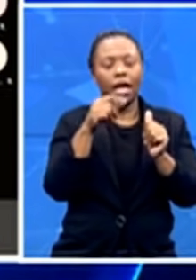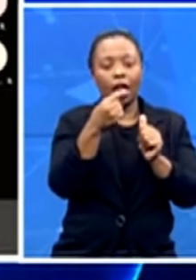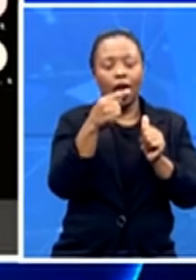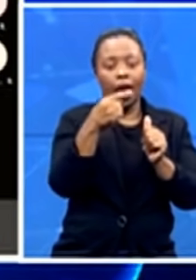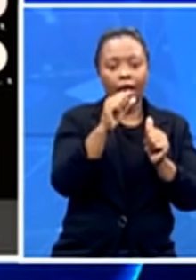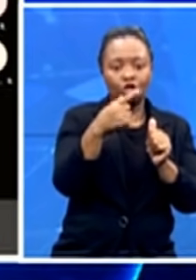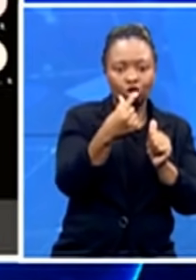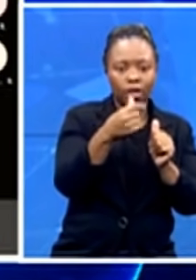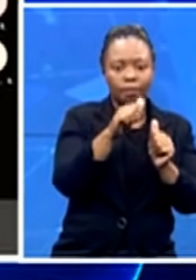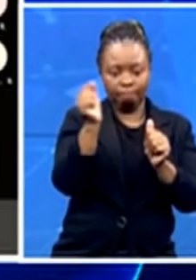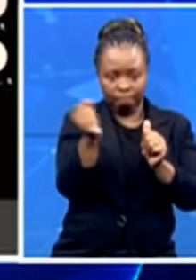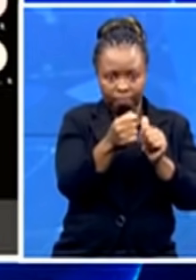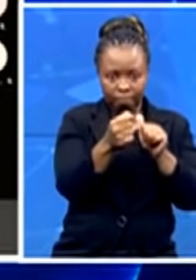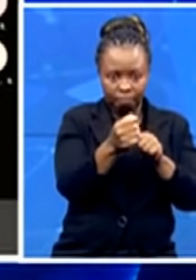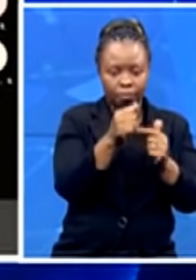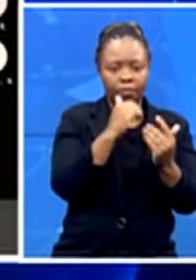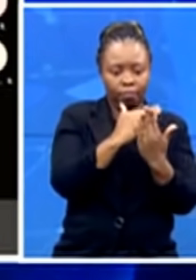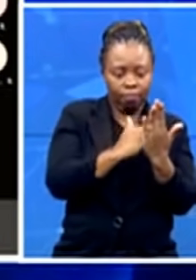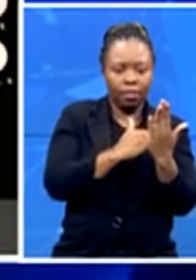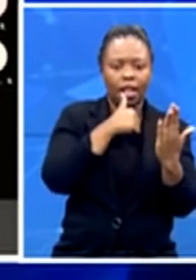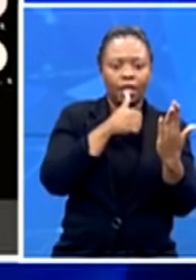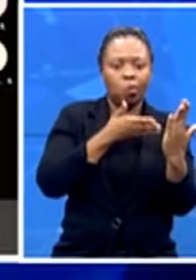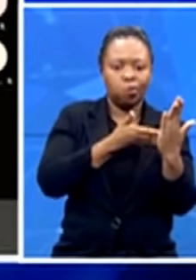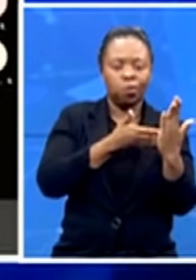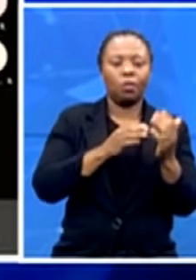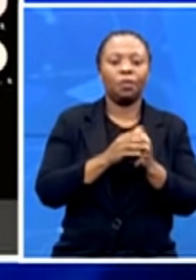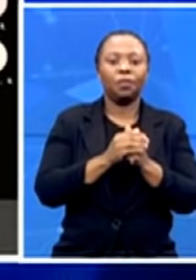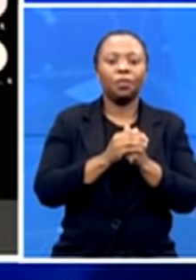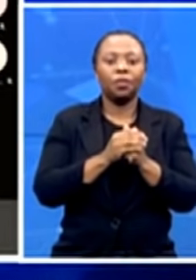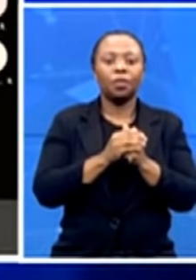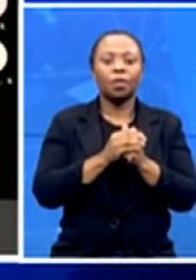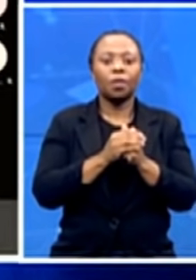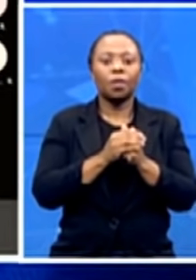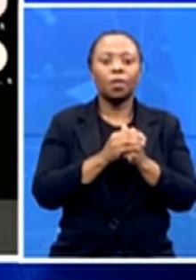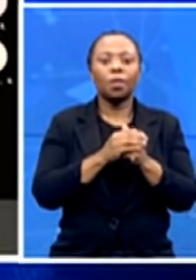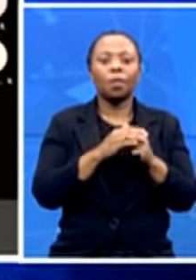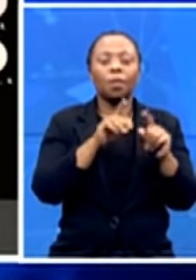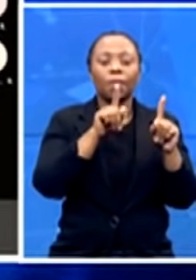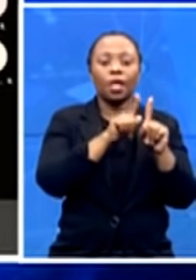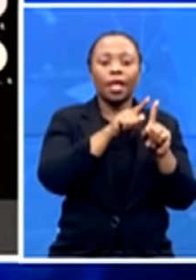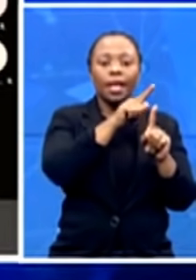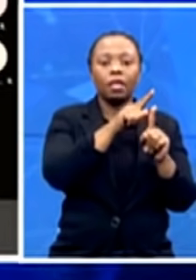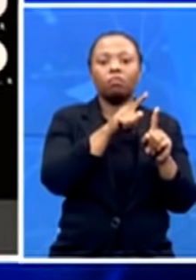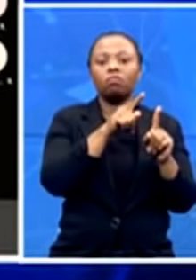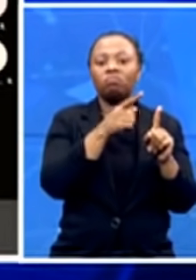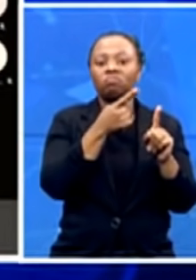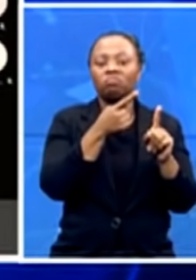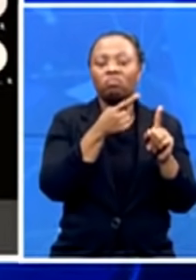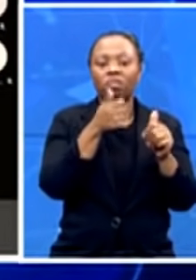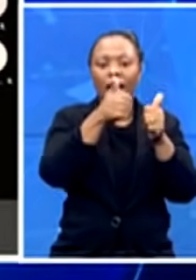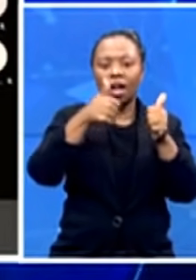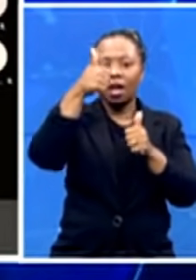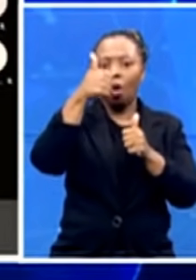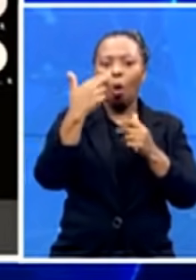suspension written to Mr. Ramaphosa by Mr. Magashule was written without any authority or mandate from any ANC